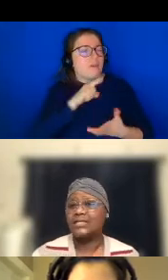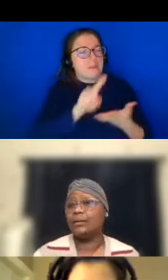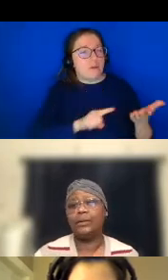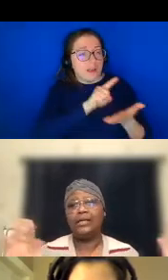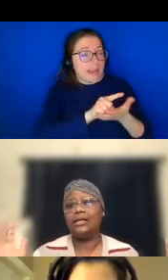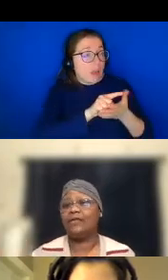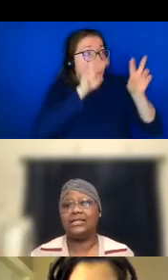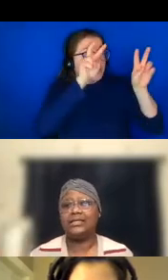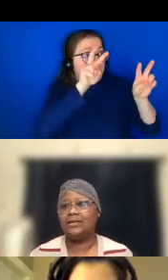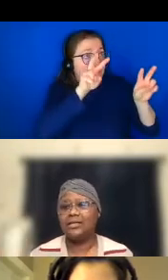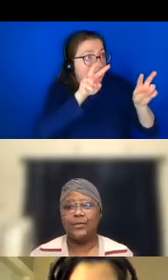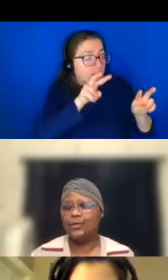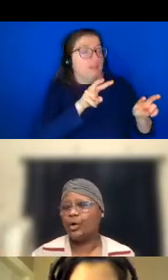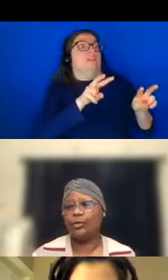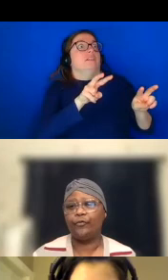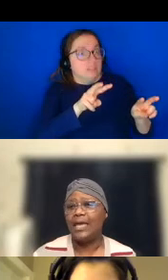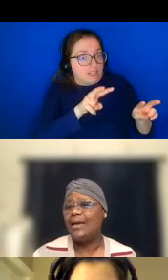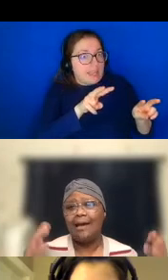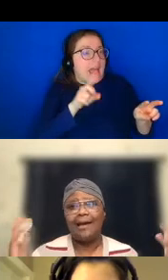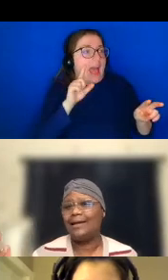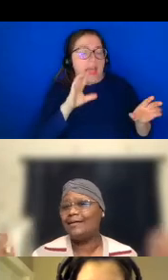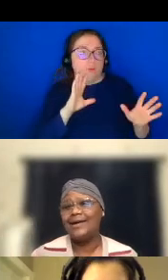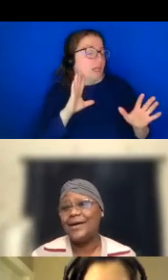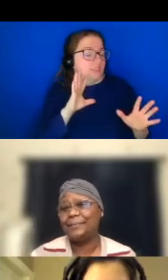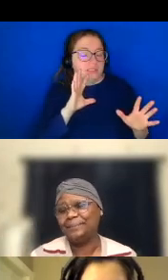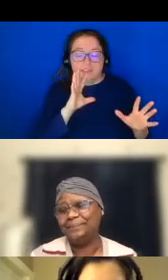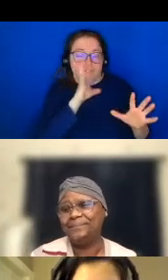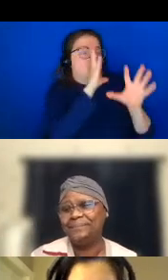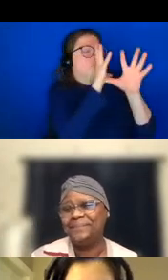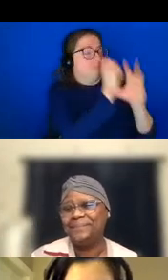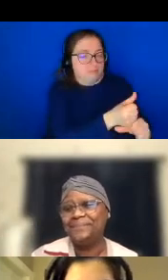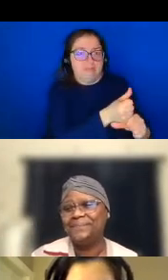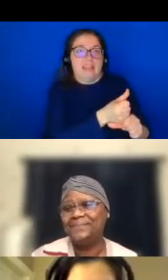I was completely convinced that this was the world for me. And here I am.